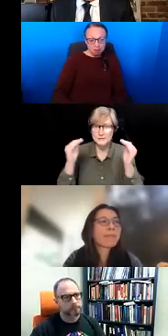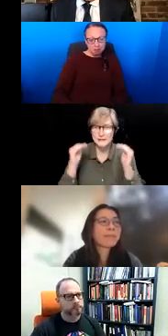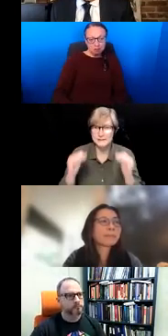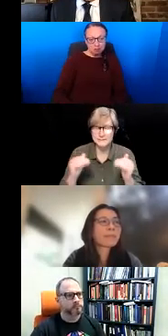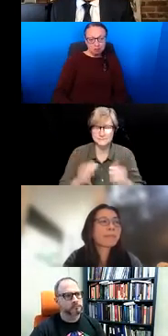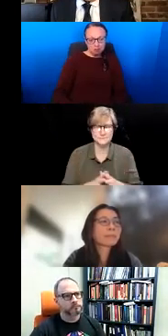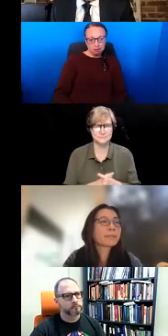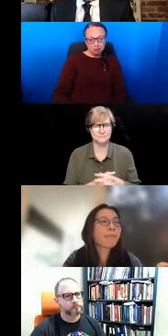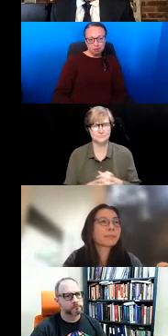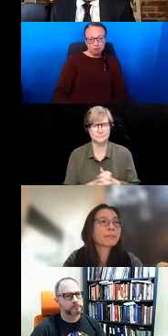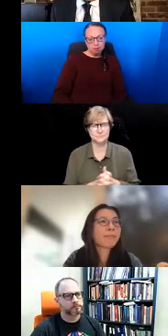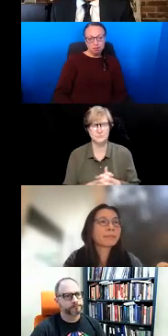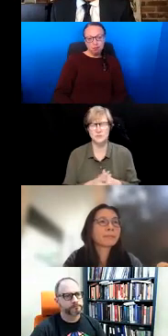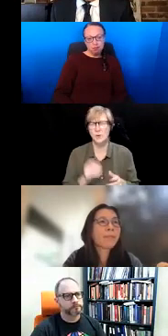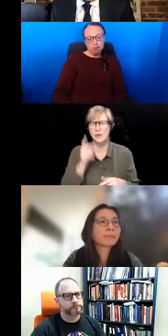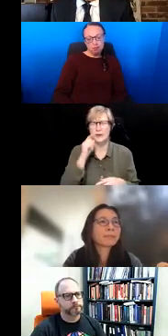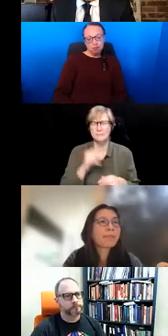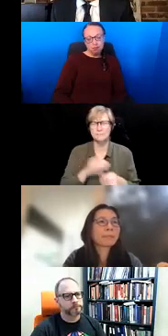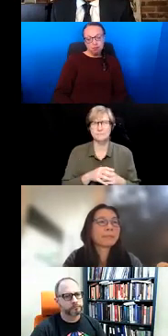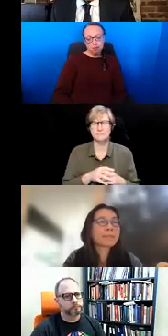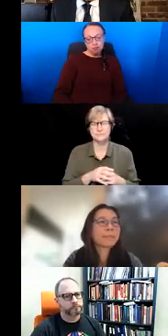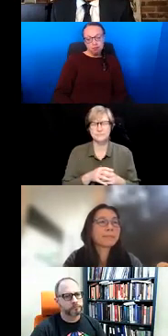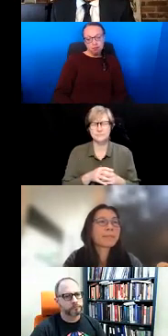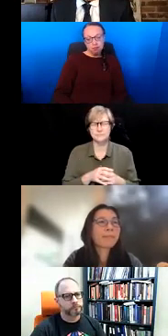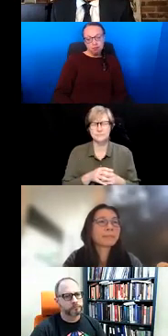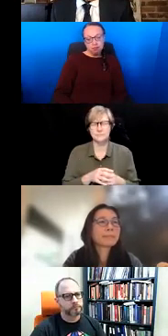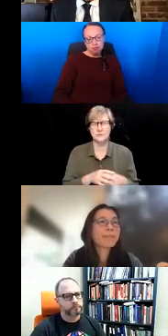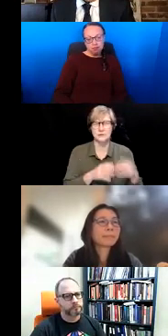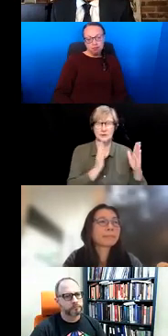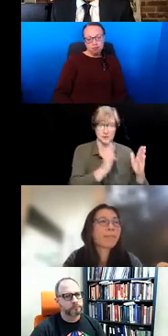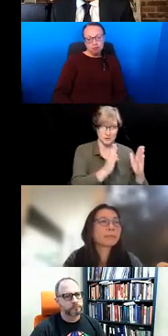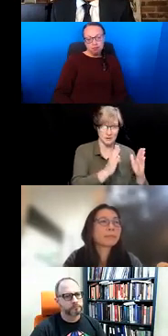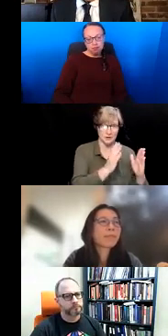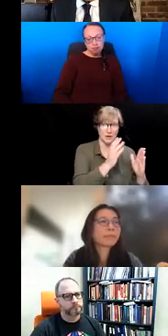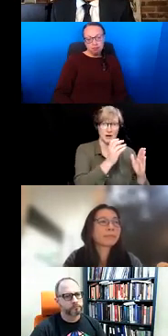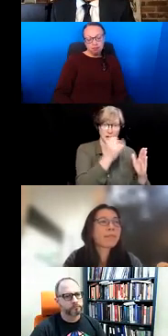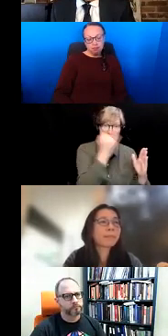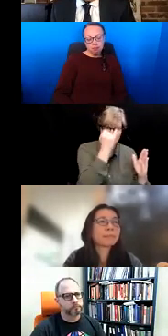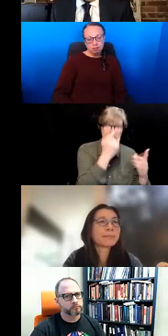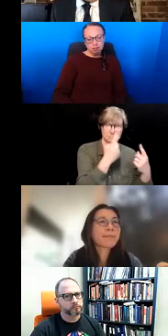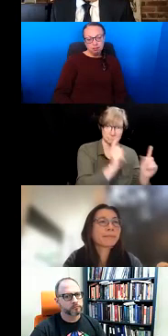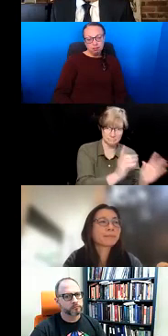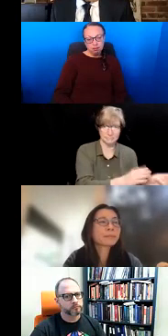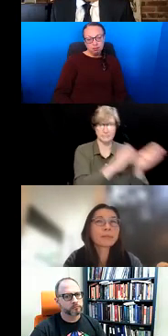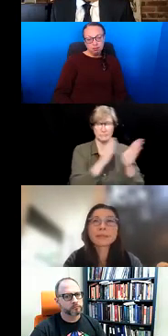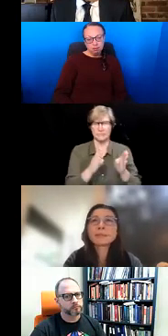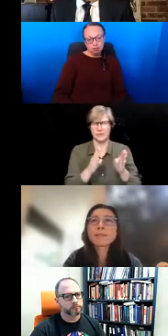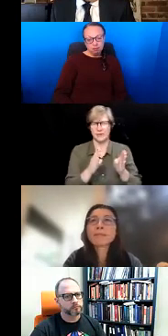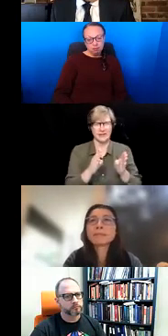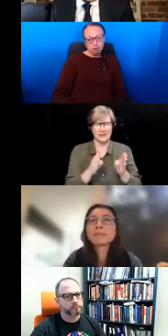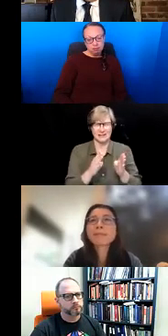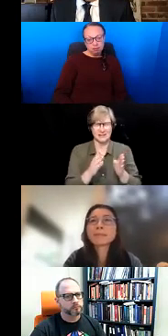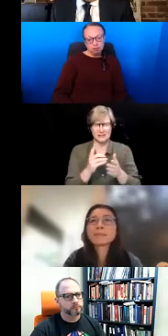the way I want to do that is to divide things up into insights we've achieved, knowledge gaps, and next steps. So we have